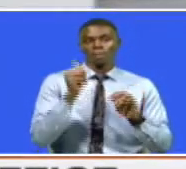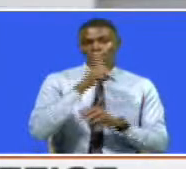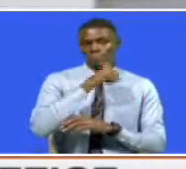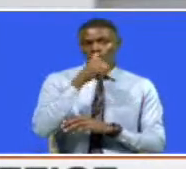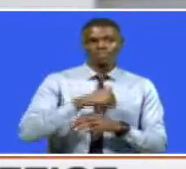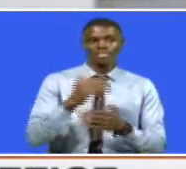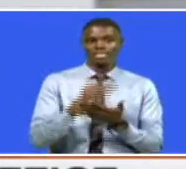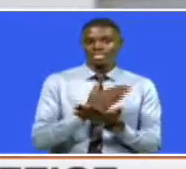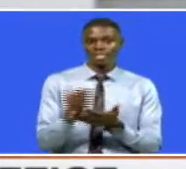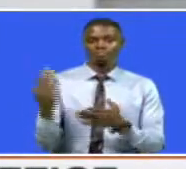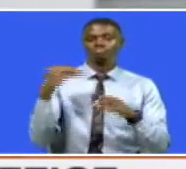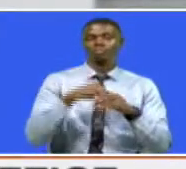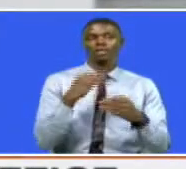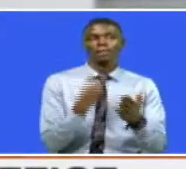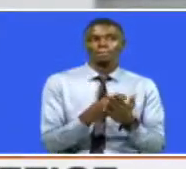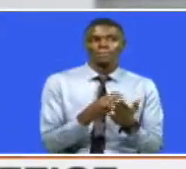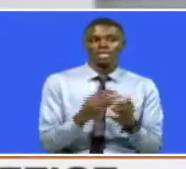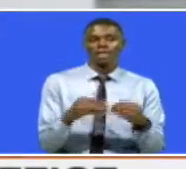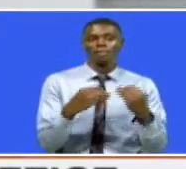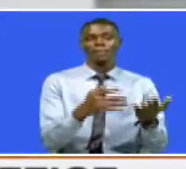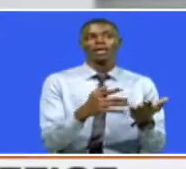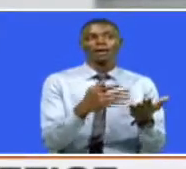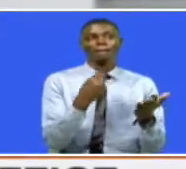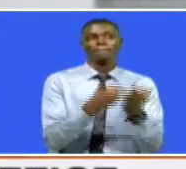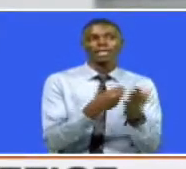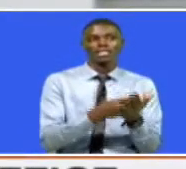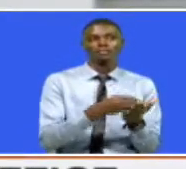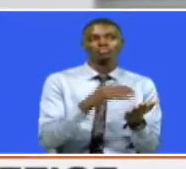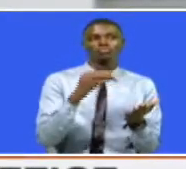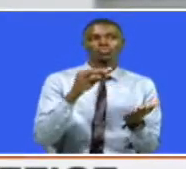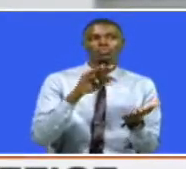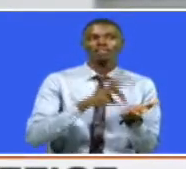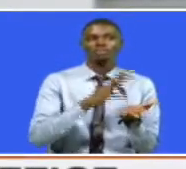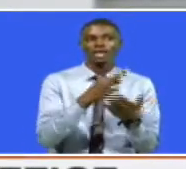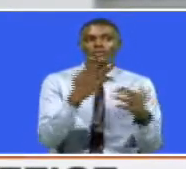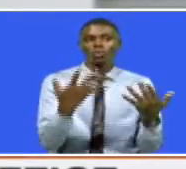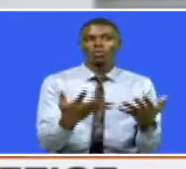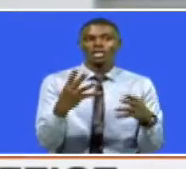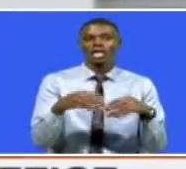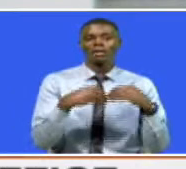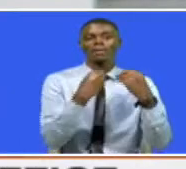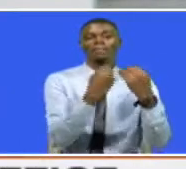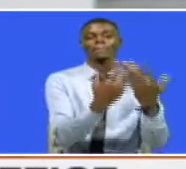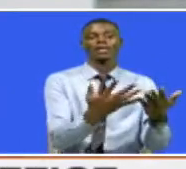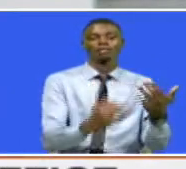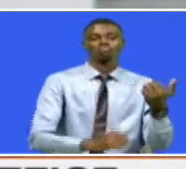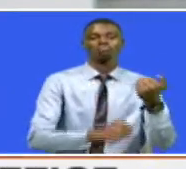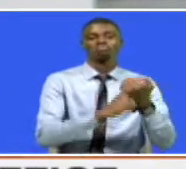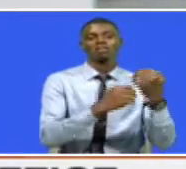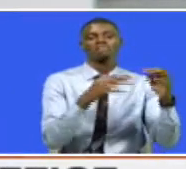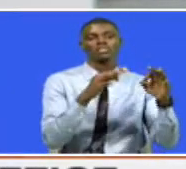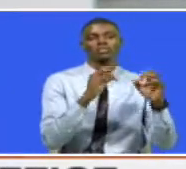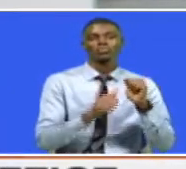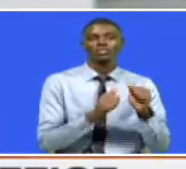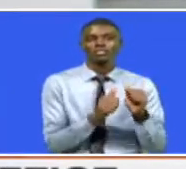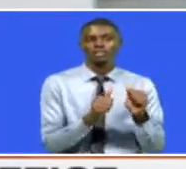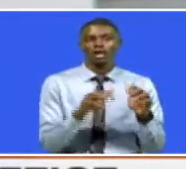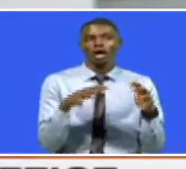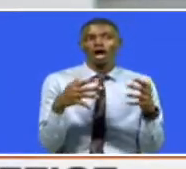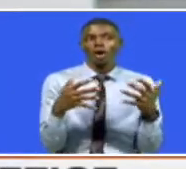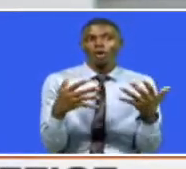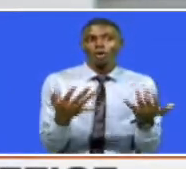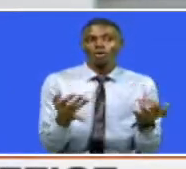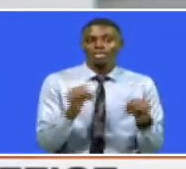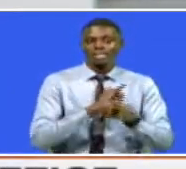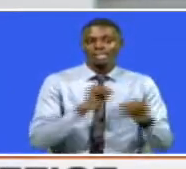injected money into this, has it lent money to the fund or has it donated money to the fund in the form of a grant? Or is it just a